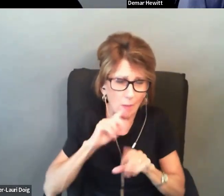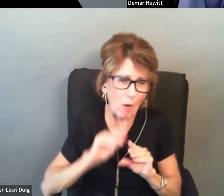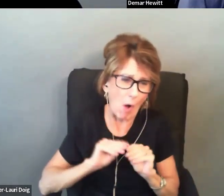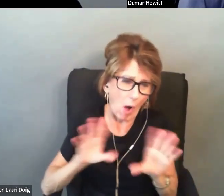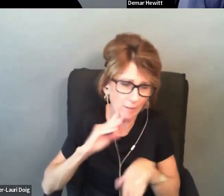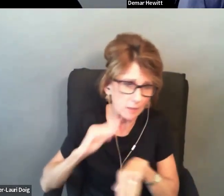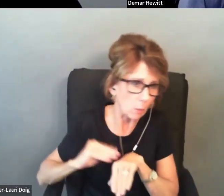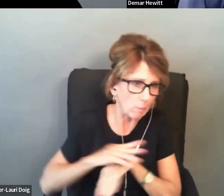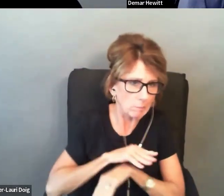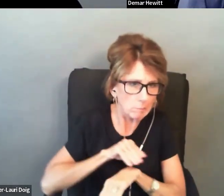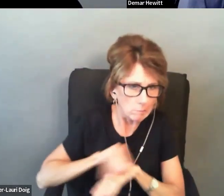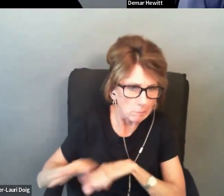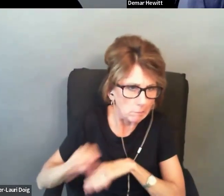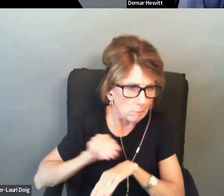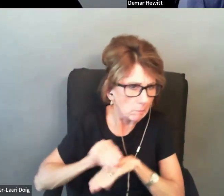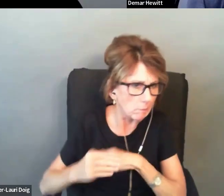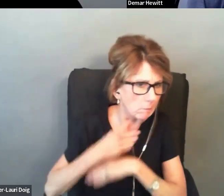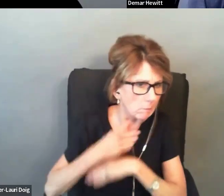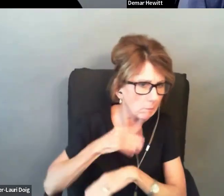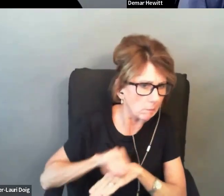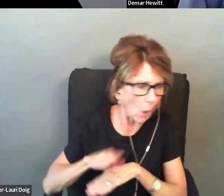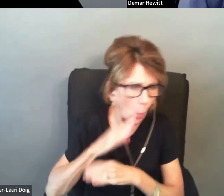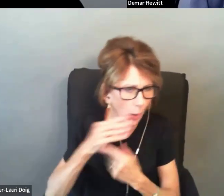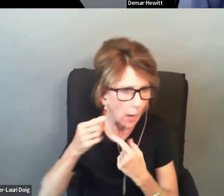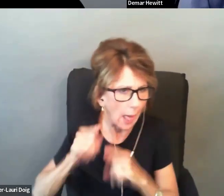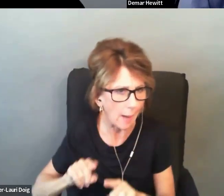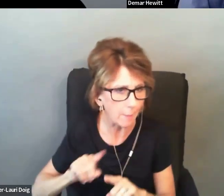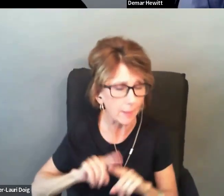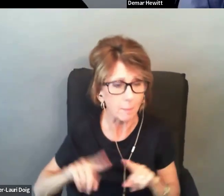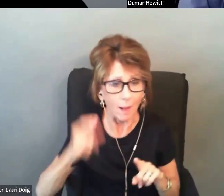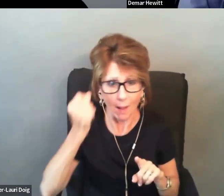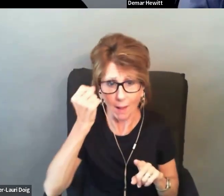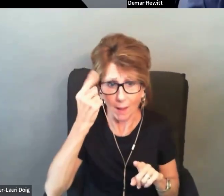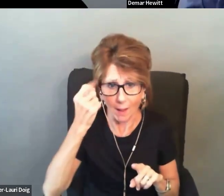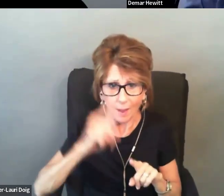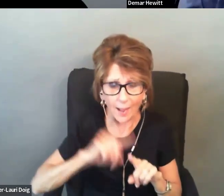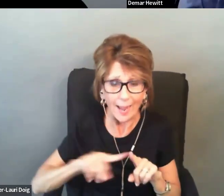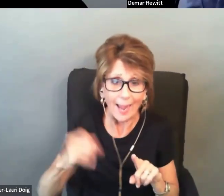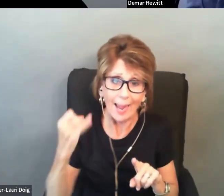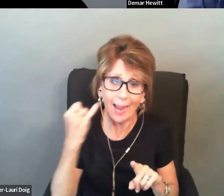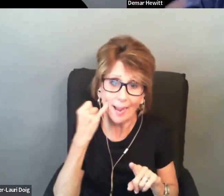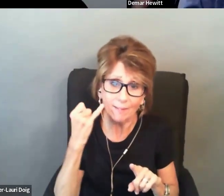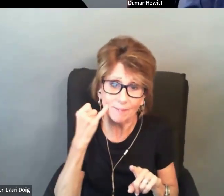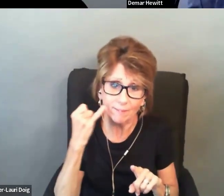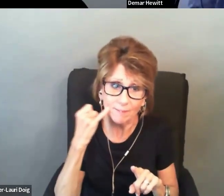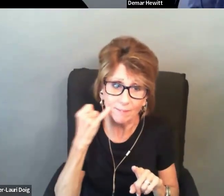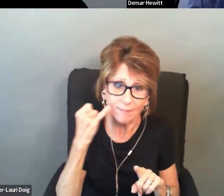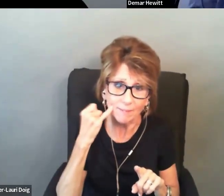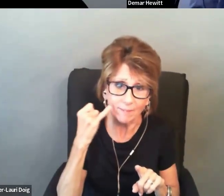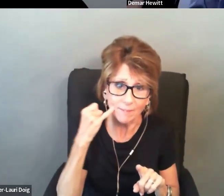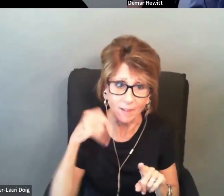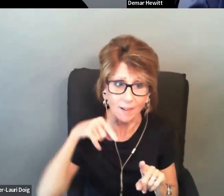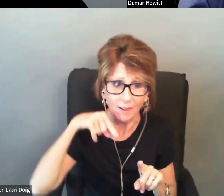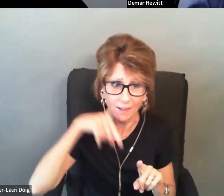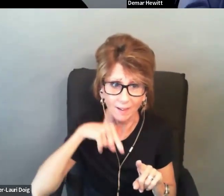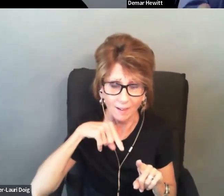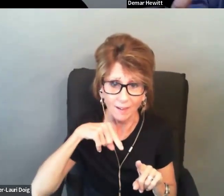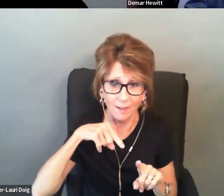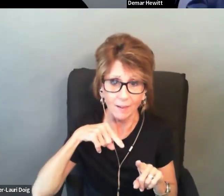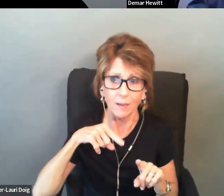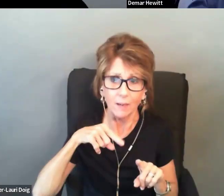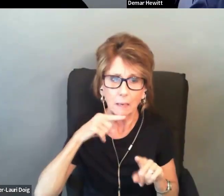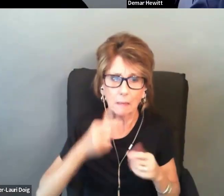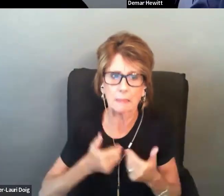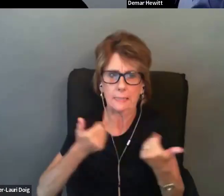It's different though, in where you have a more clearly defined spaces where you